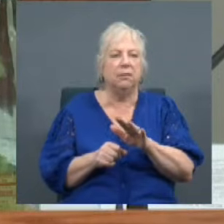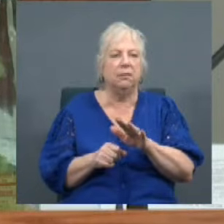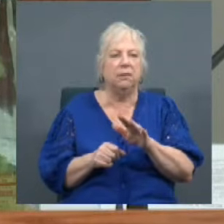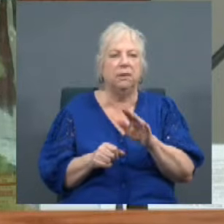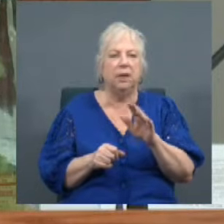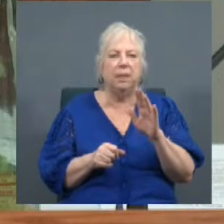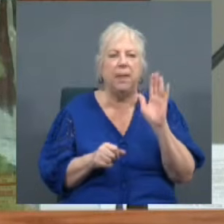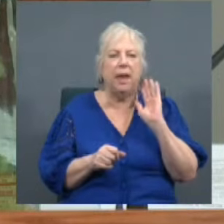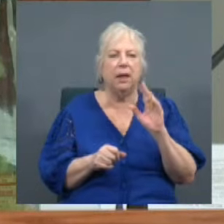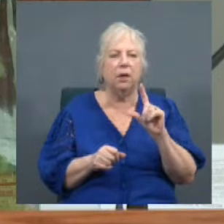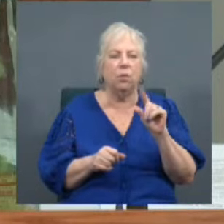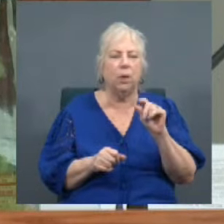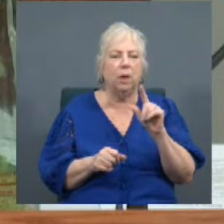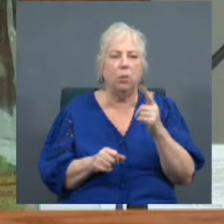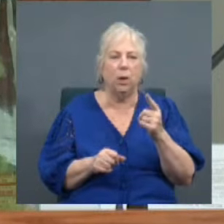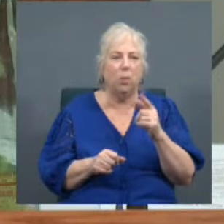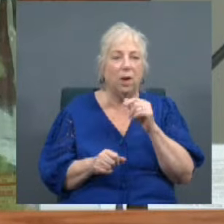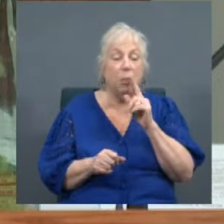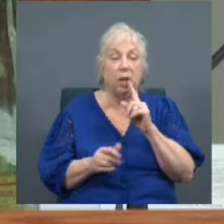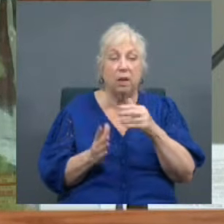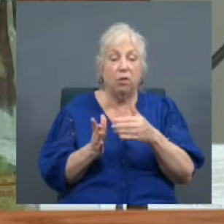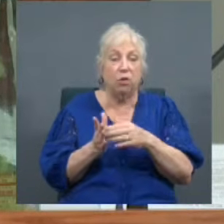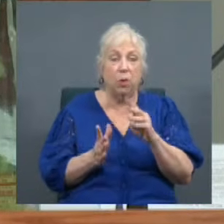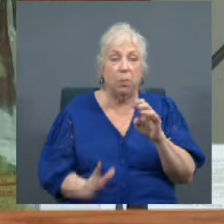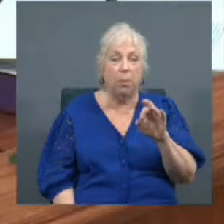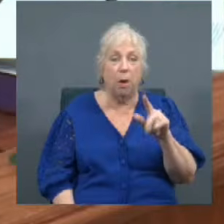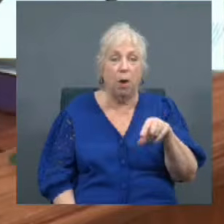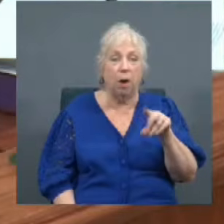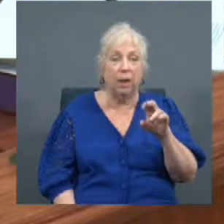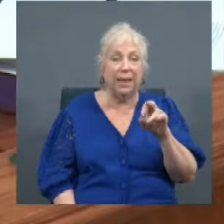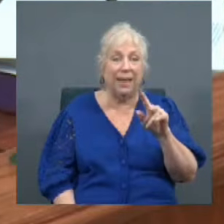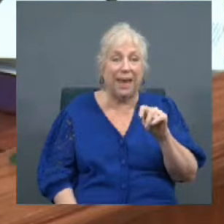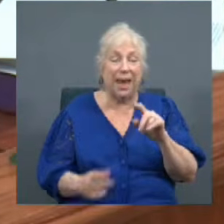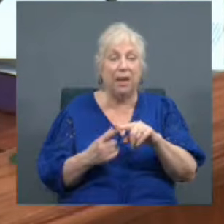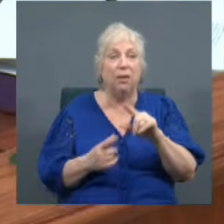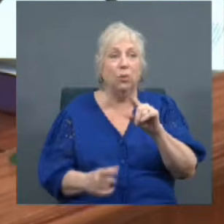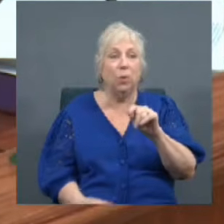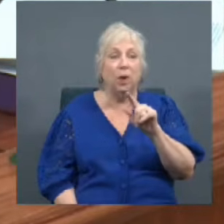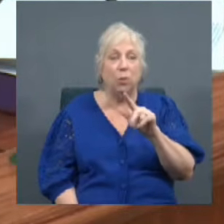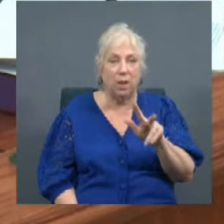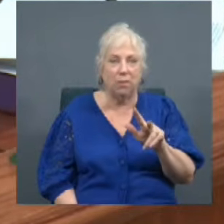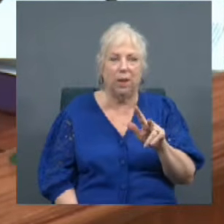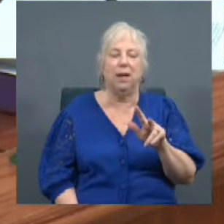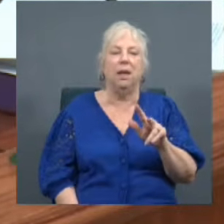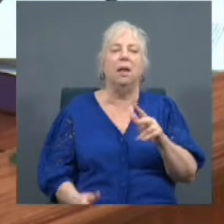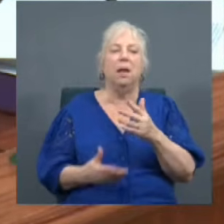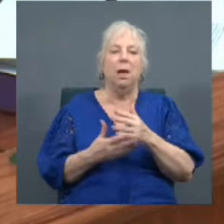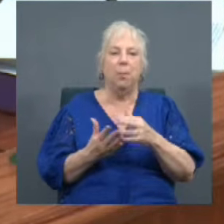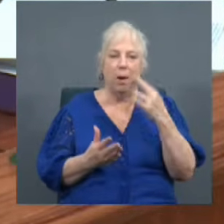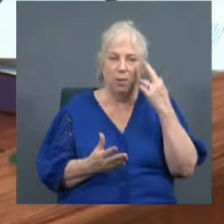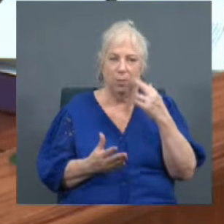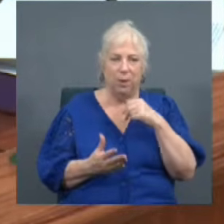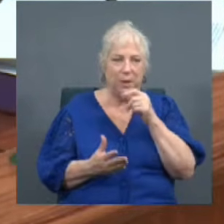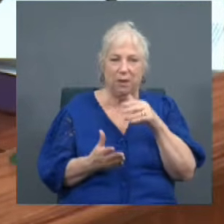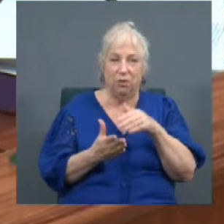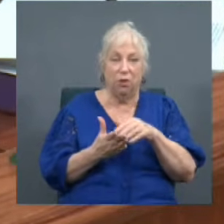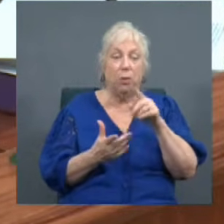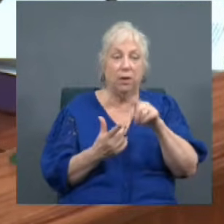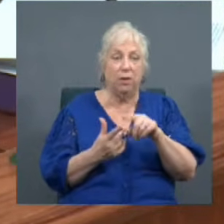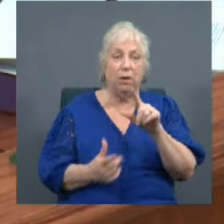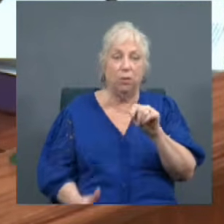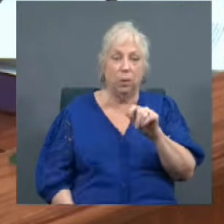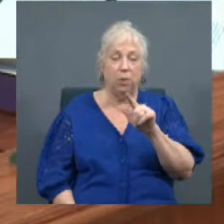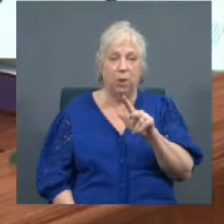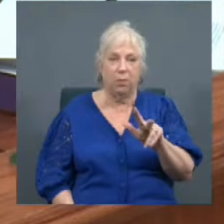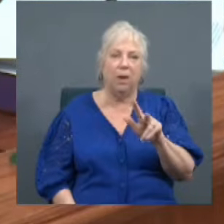Marquette until 2023. Part of the reason we did not sue Marquette until 2023 is we had some troubles